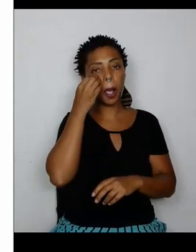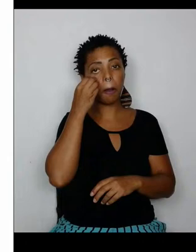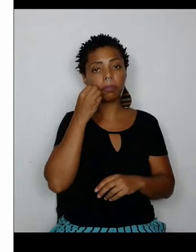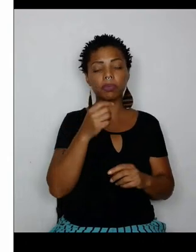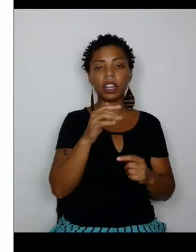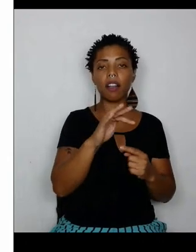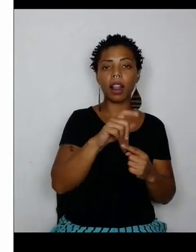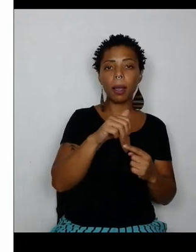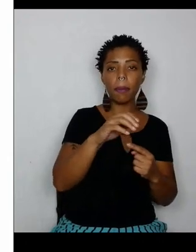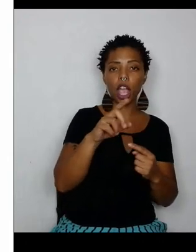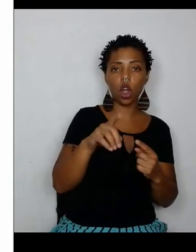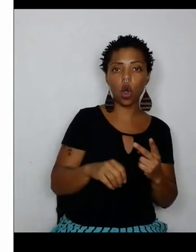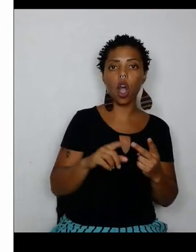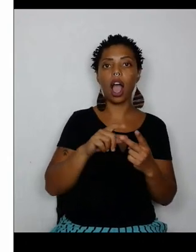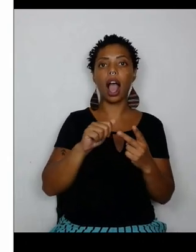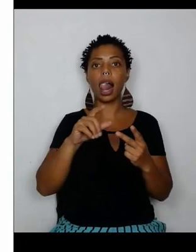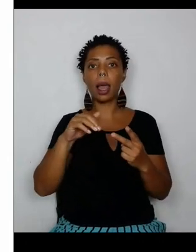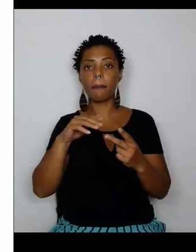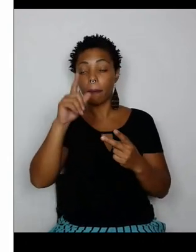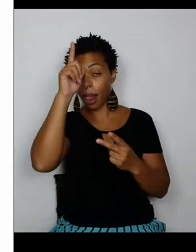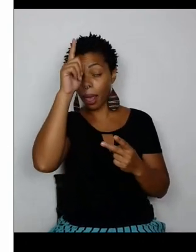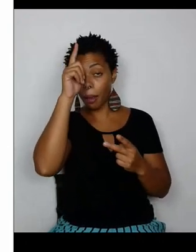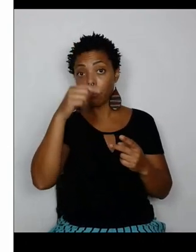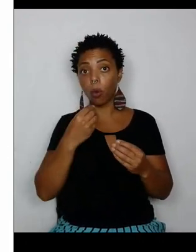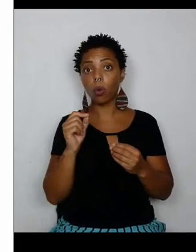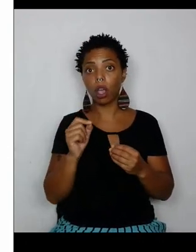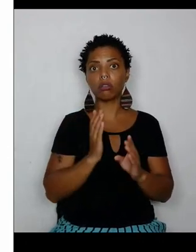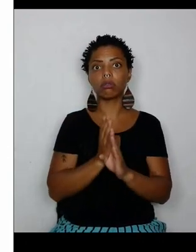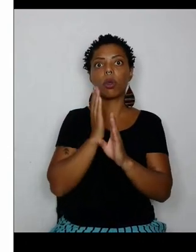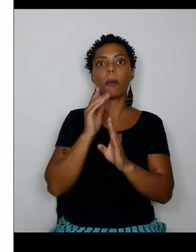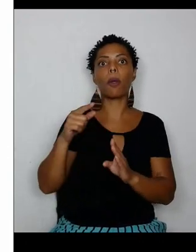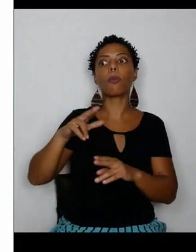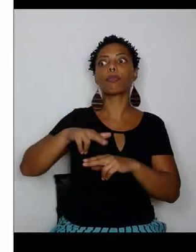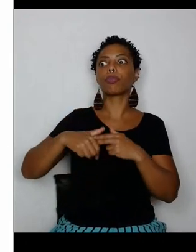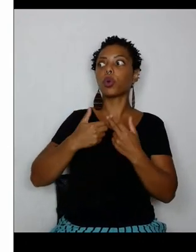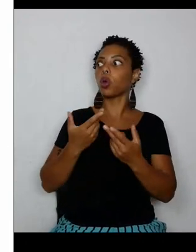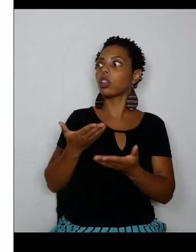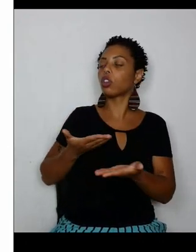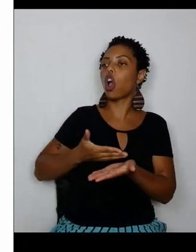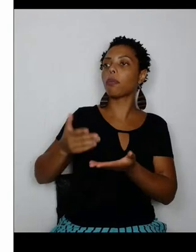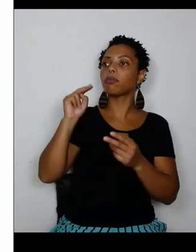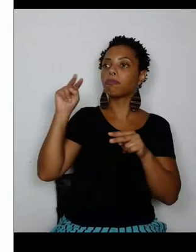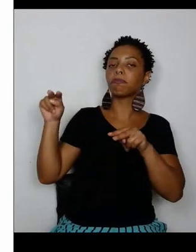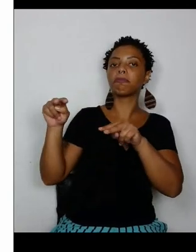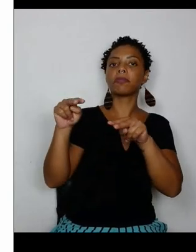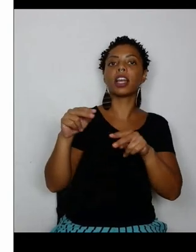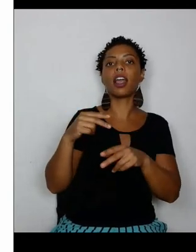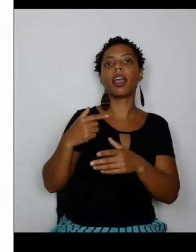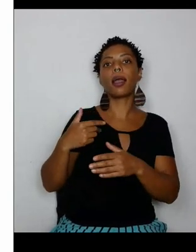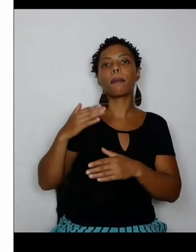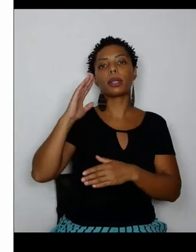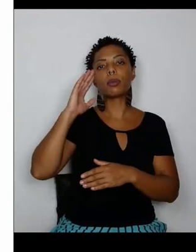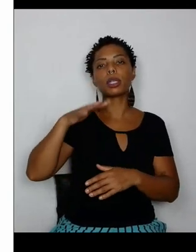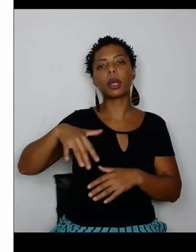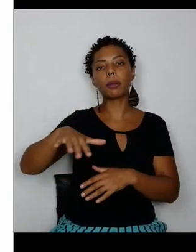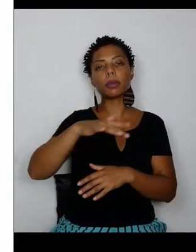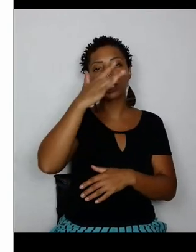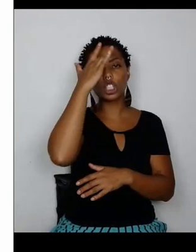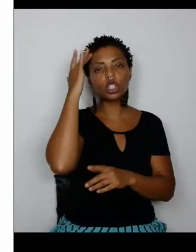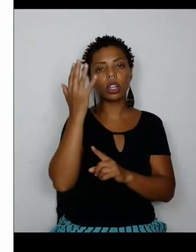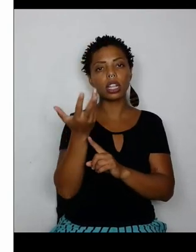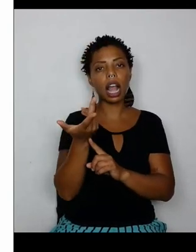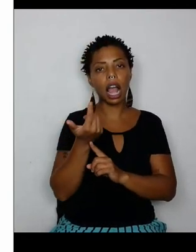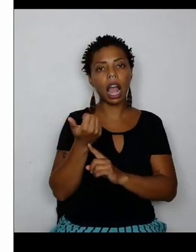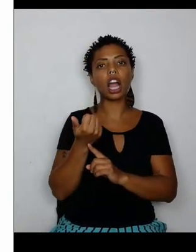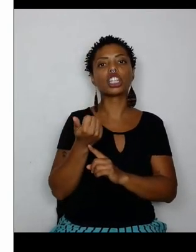artists of byzantium enlightened west were championed as medieval indian writer eugene promentan